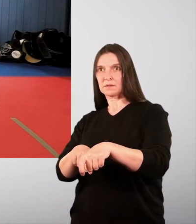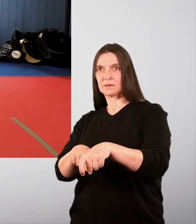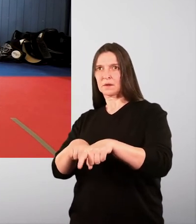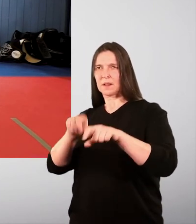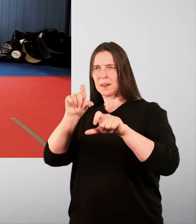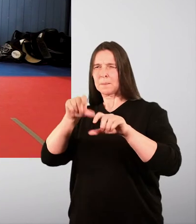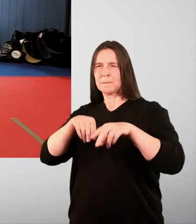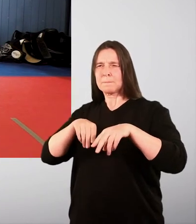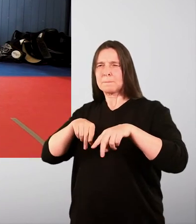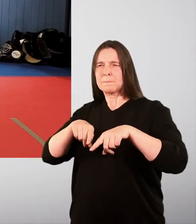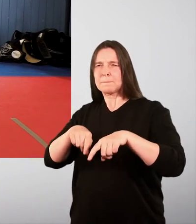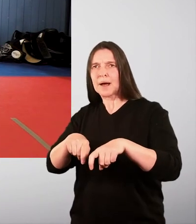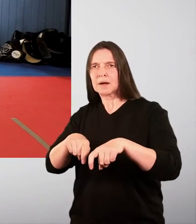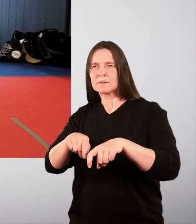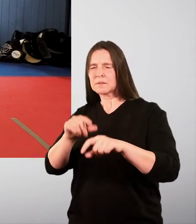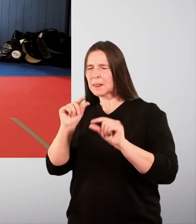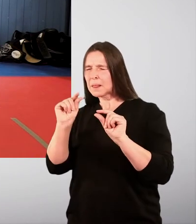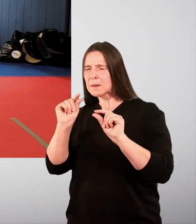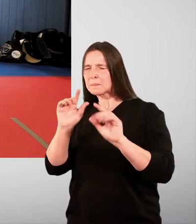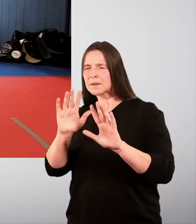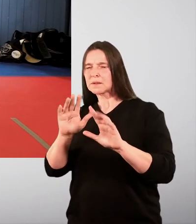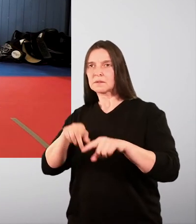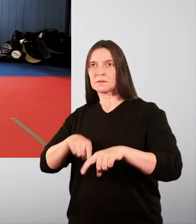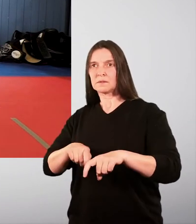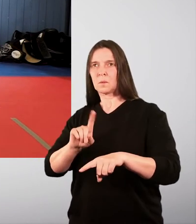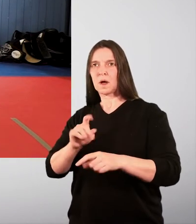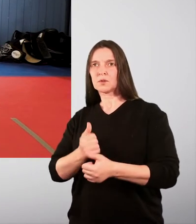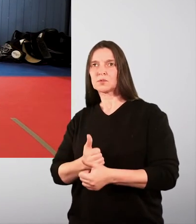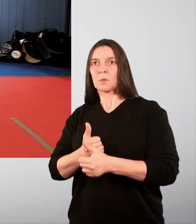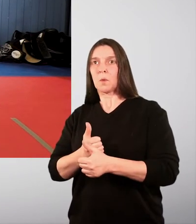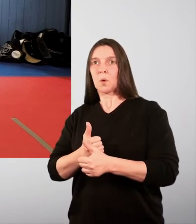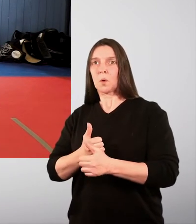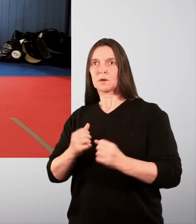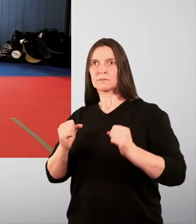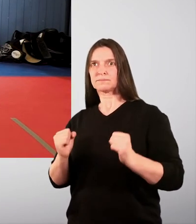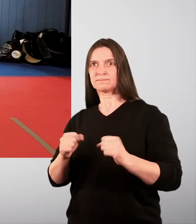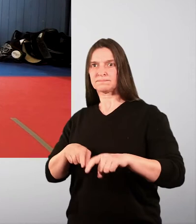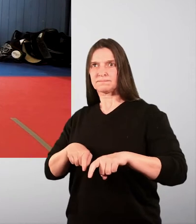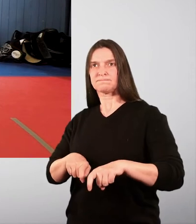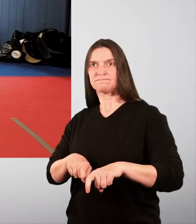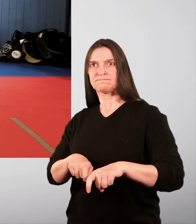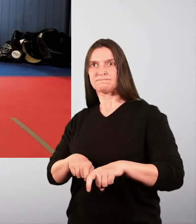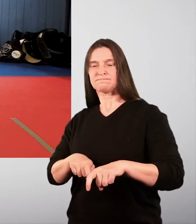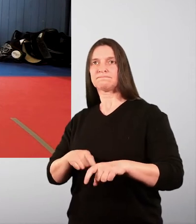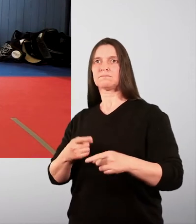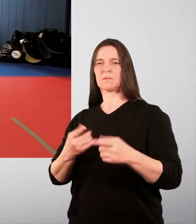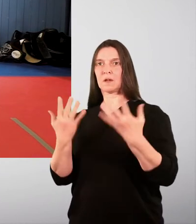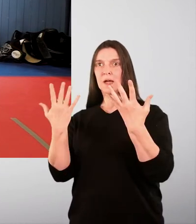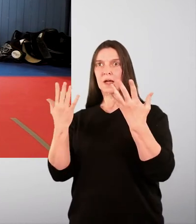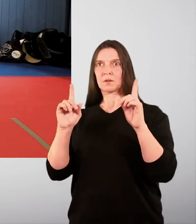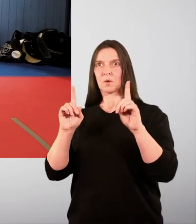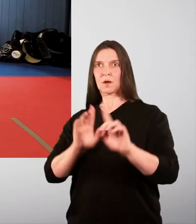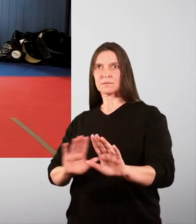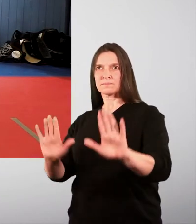forward, your right foot back. Your left foot should be pointing at 12 o'clock and your right foot about 2